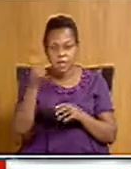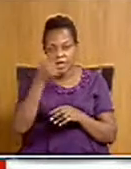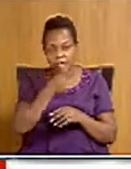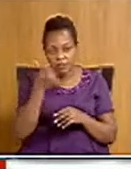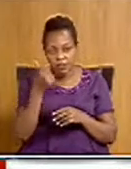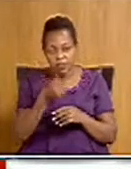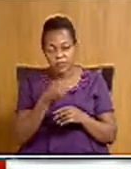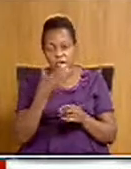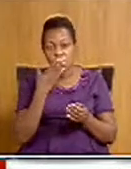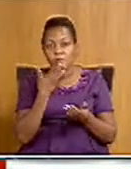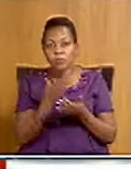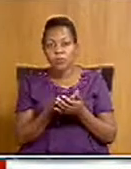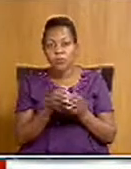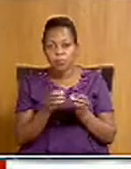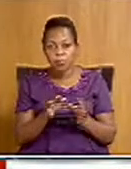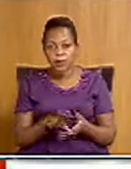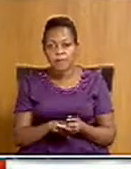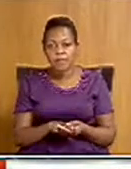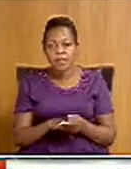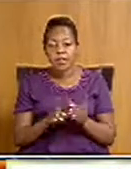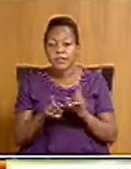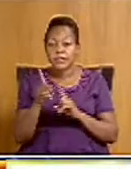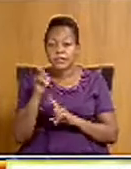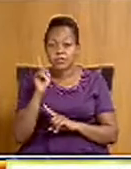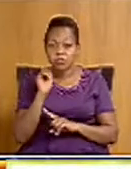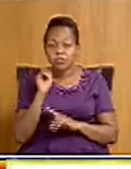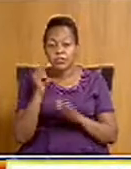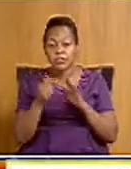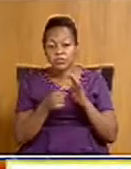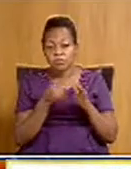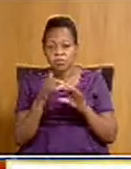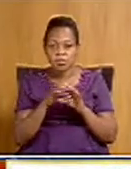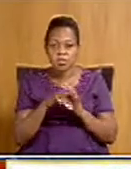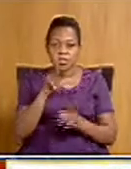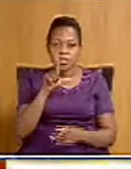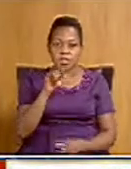people. The security situations in Libya,